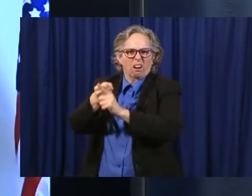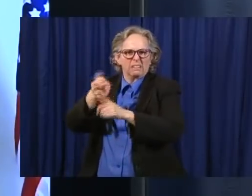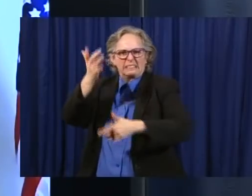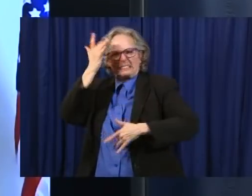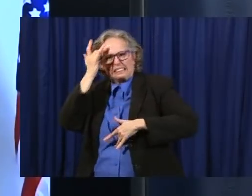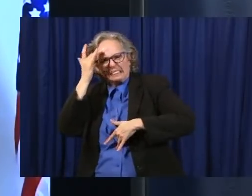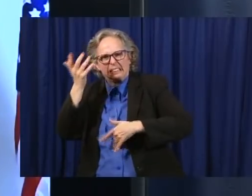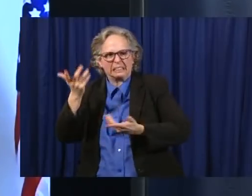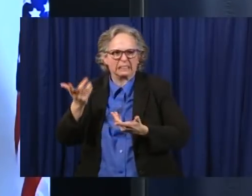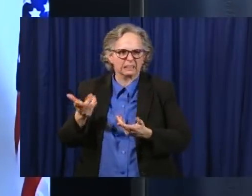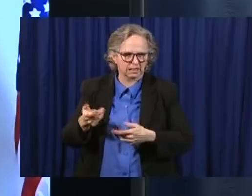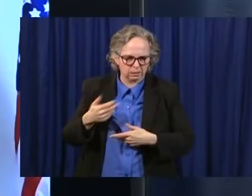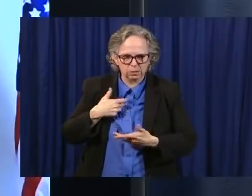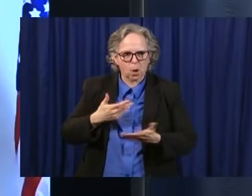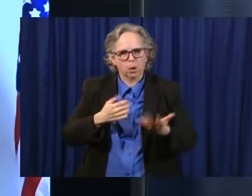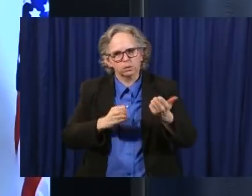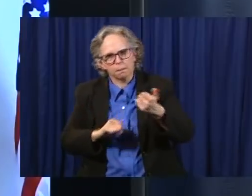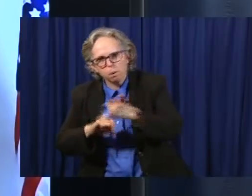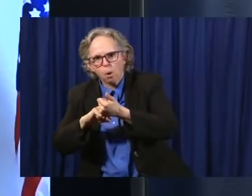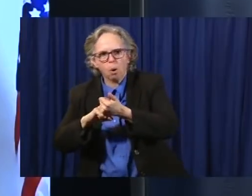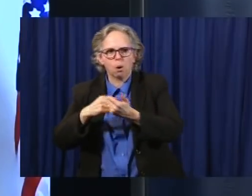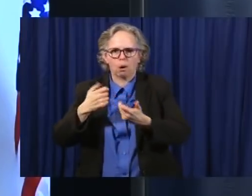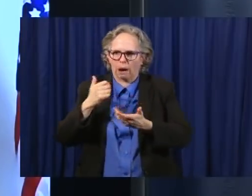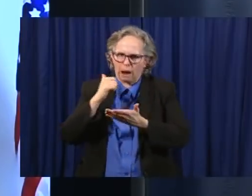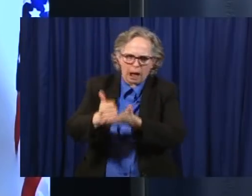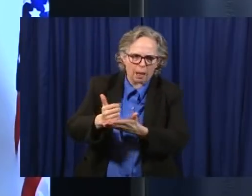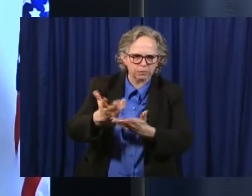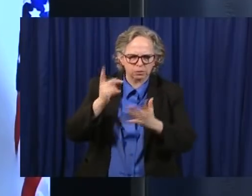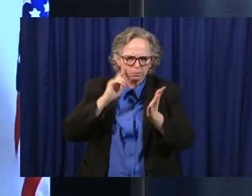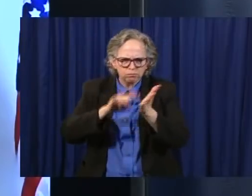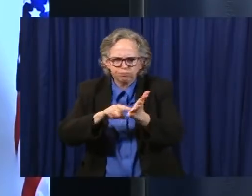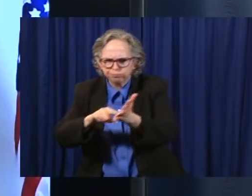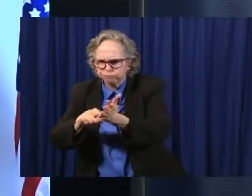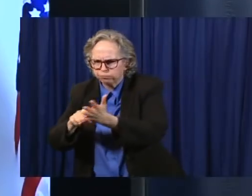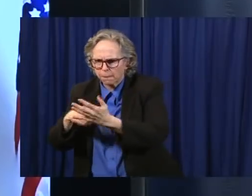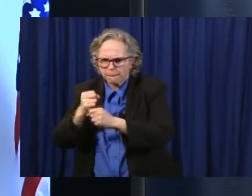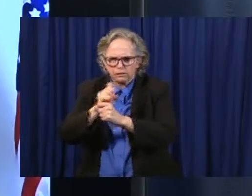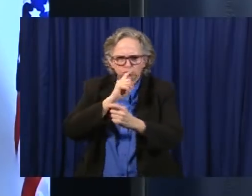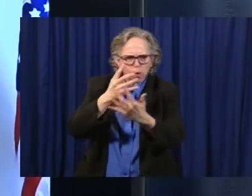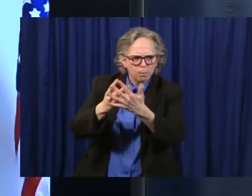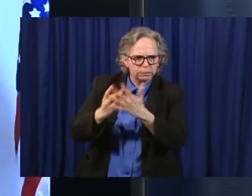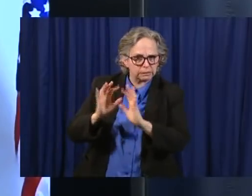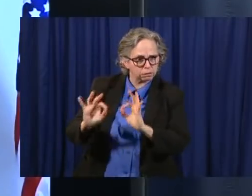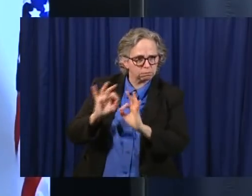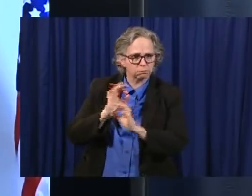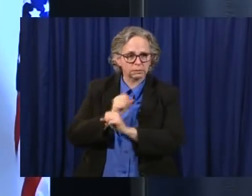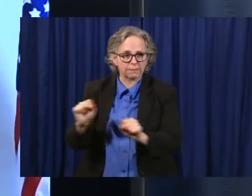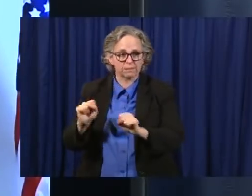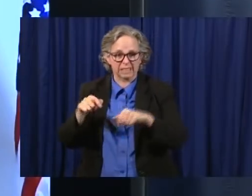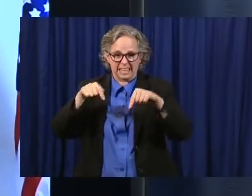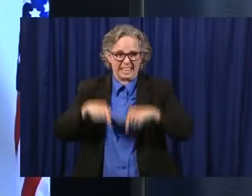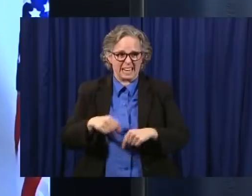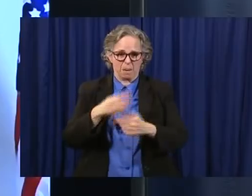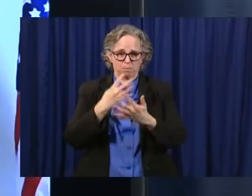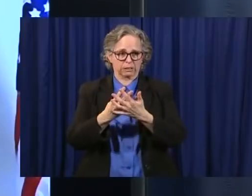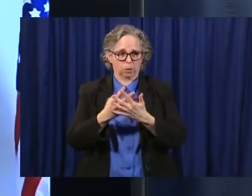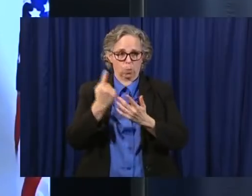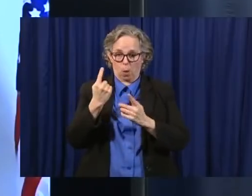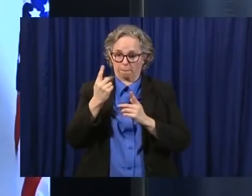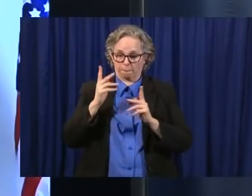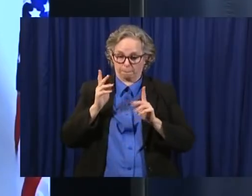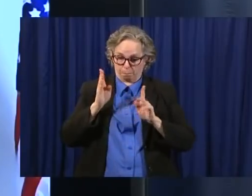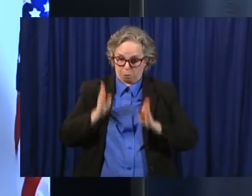us do our checks on people in a prison. It only takes one person being positive, either a staff